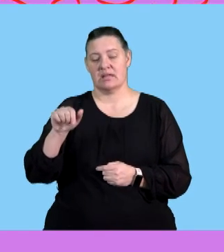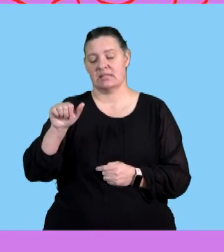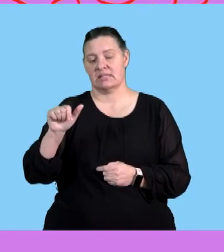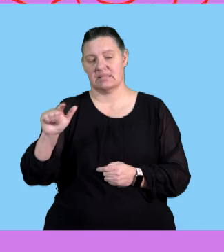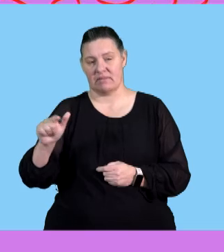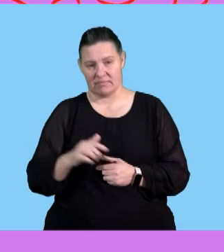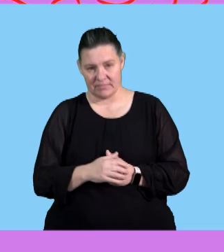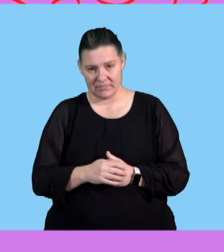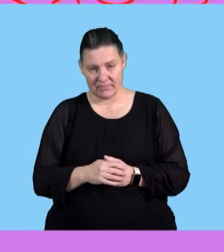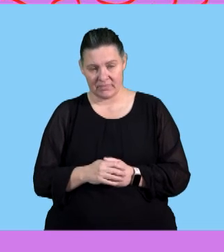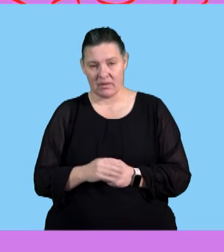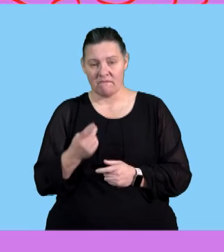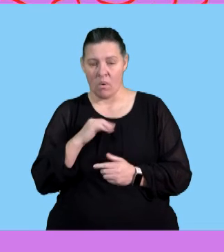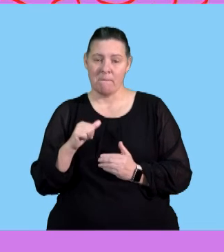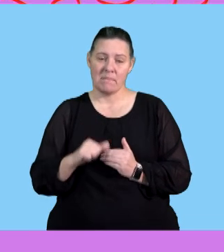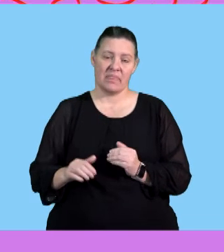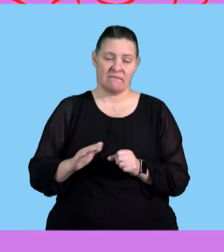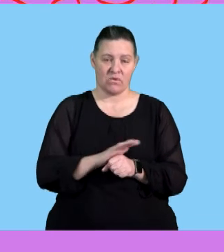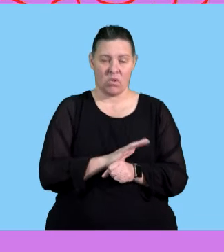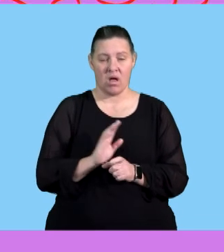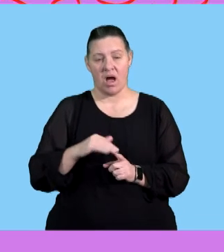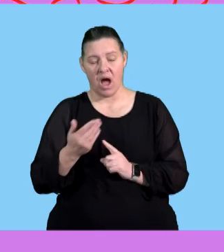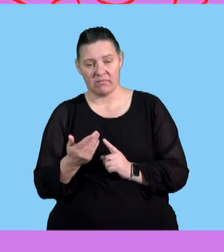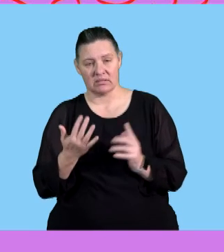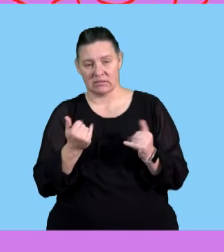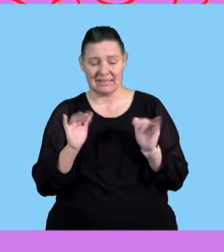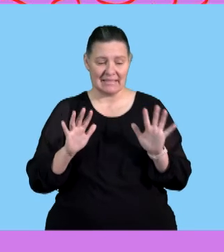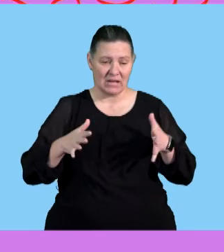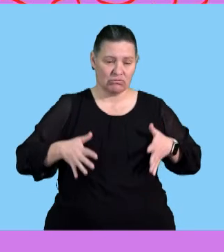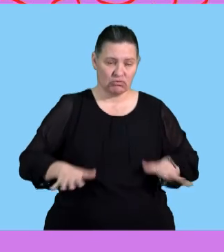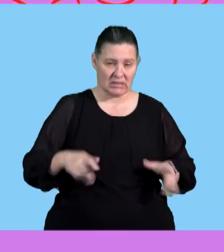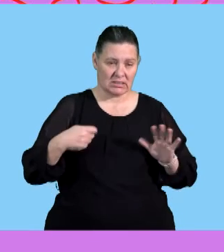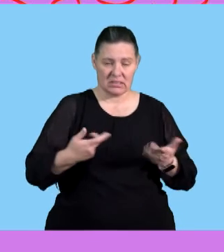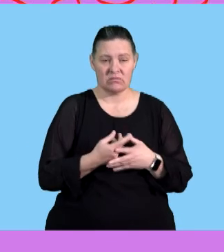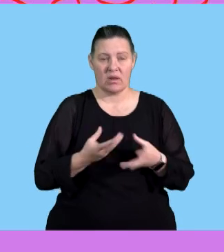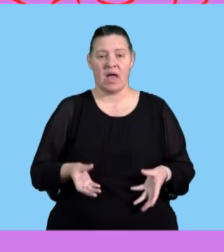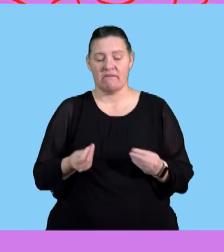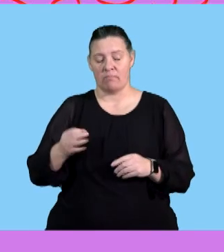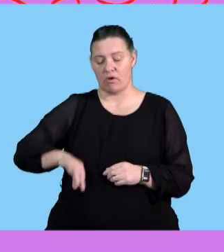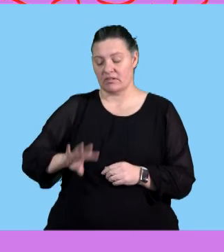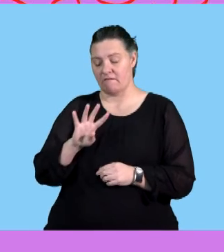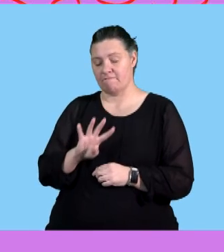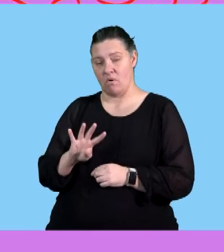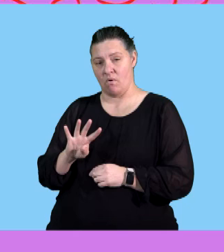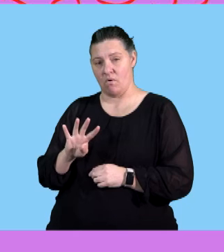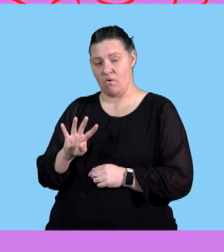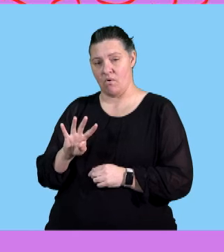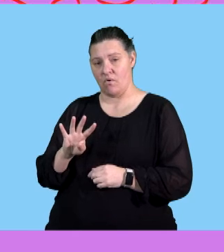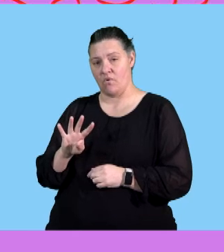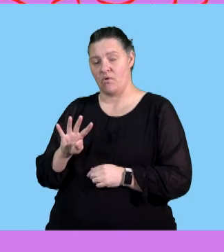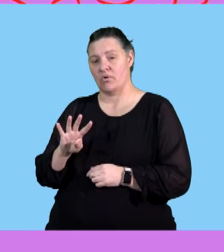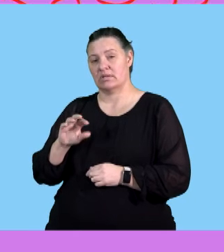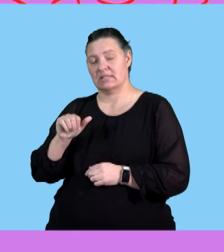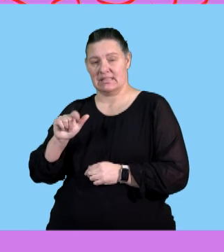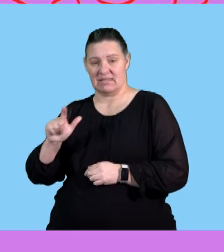467 Rand 67. So for the whole month, after making 10 dresses, she has got a profit